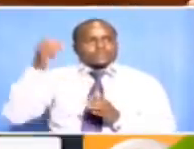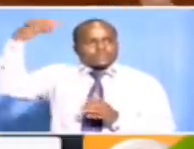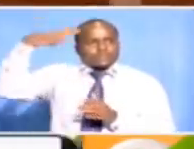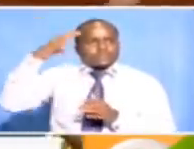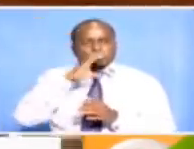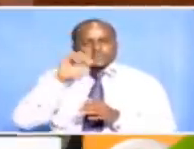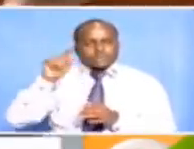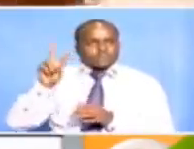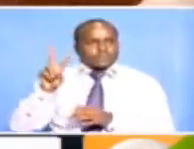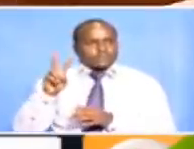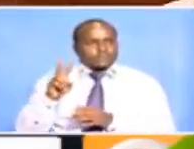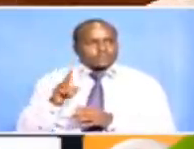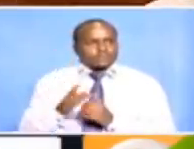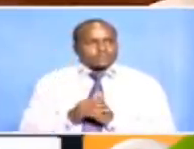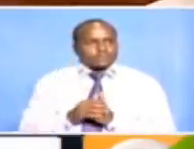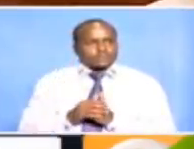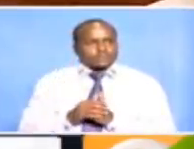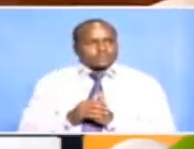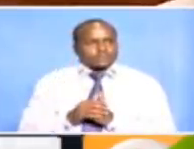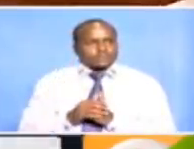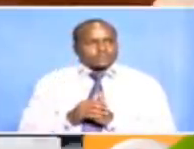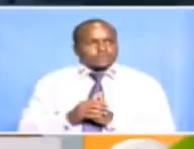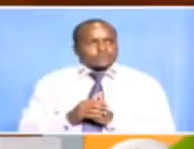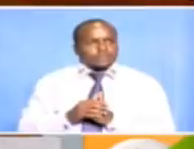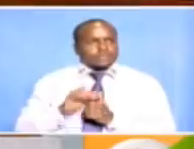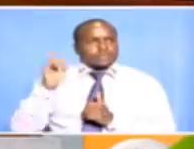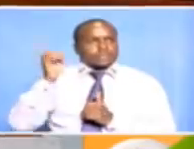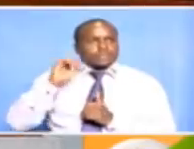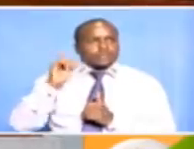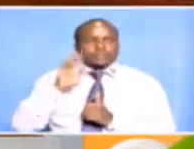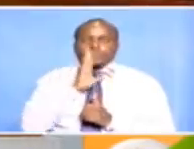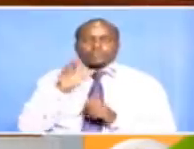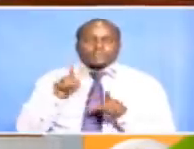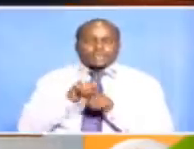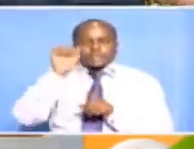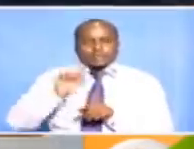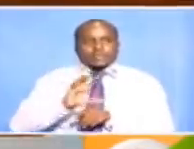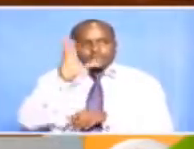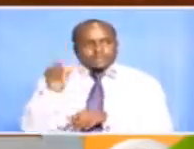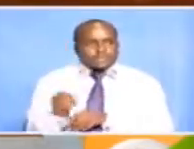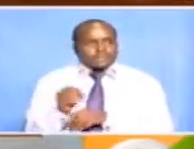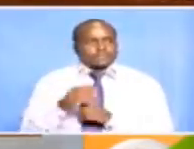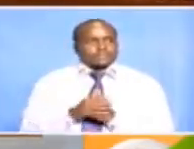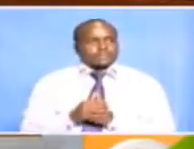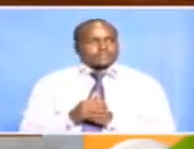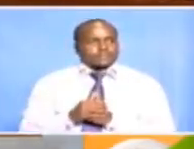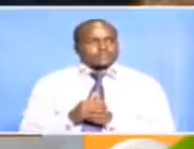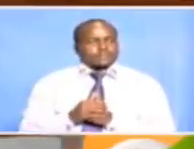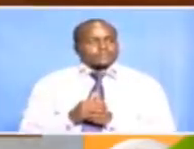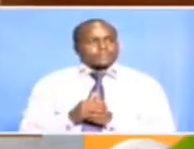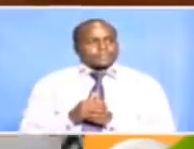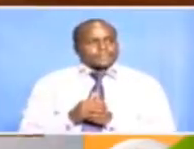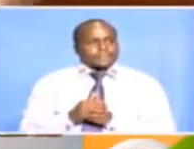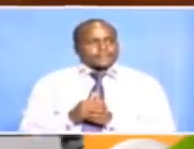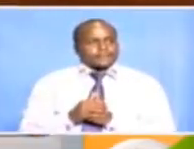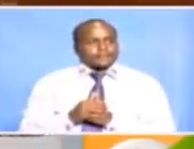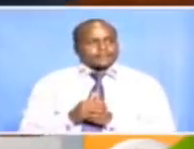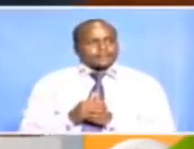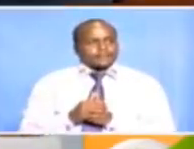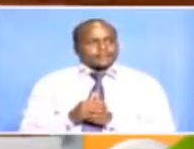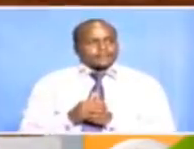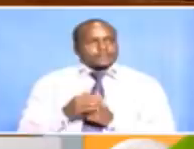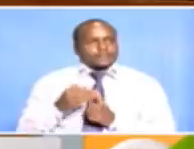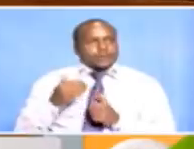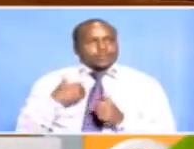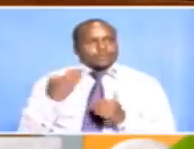CCTV. Nairobi will be like South Africa, Rivonia. These shares are in Rivonia, South Africa. We have already